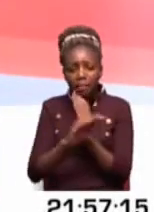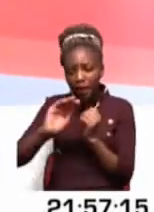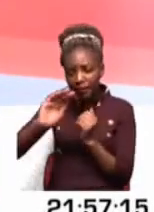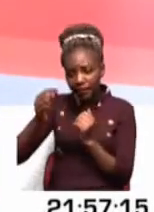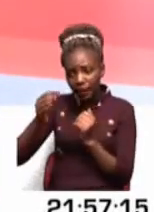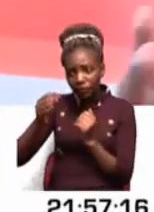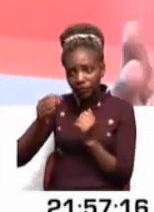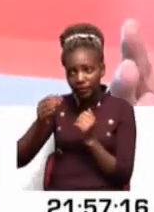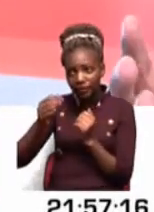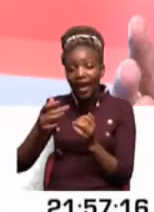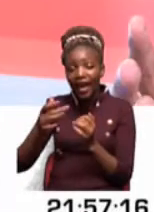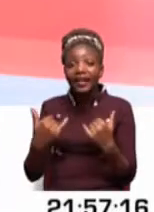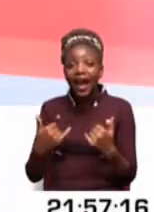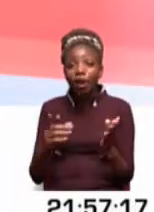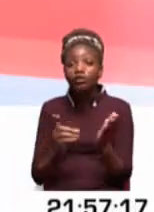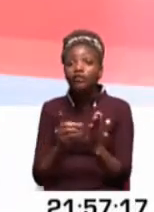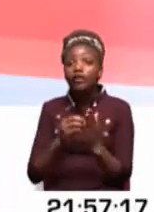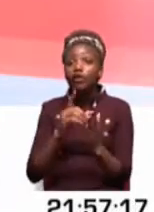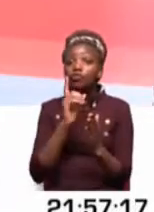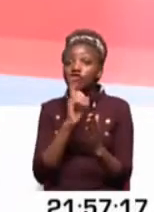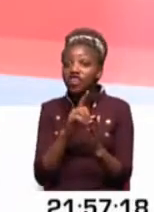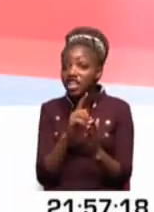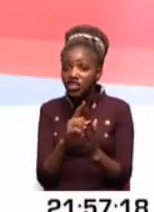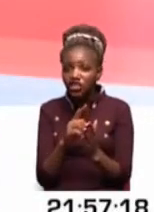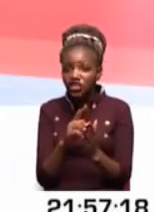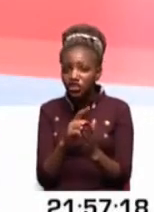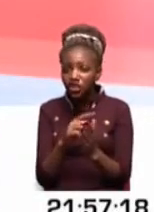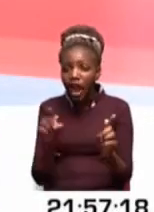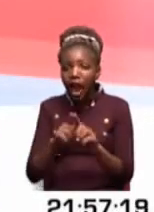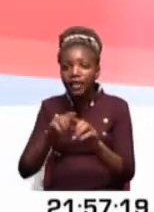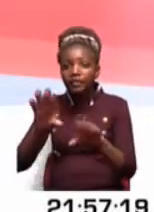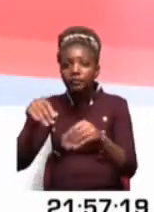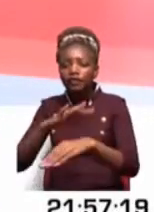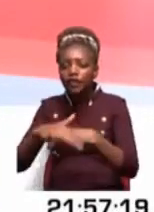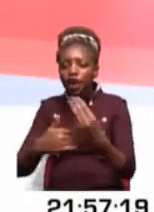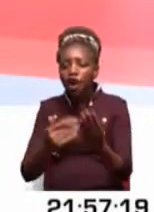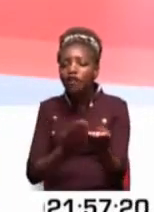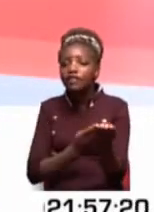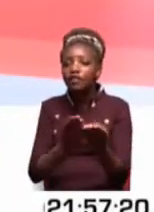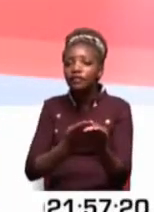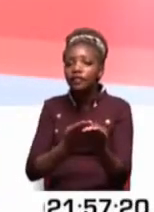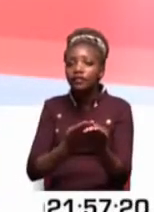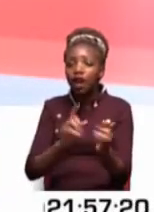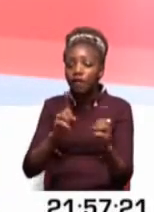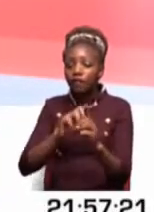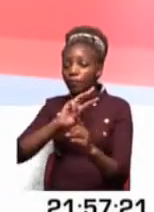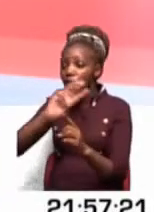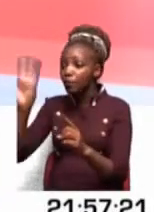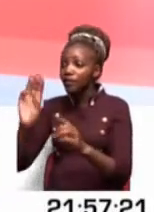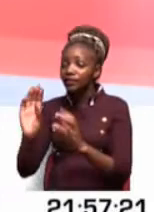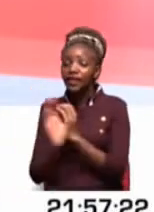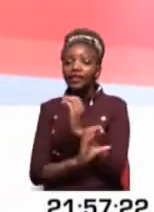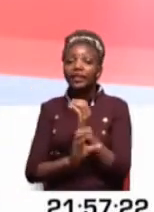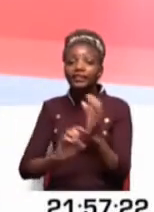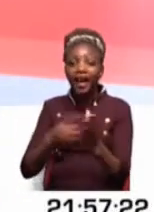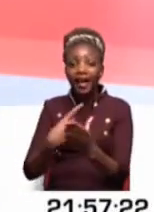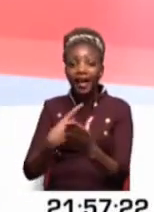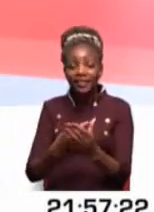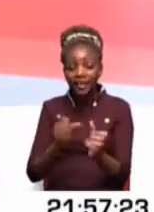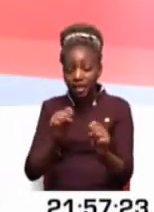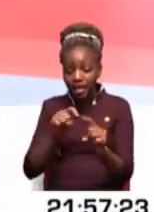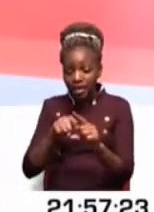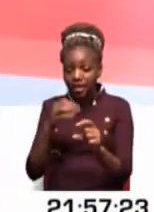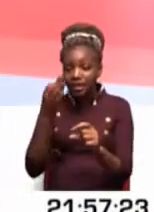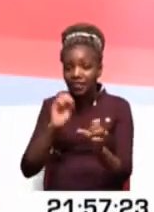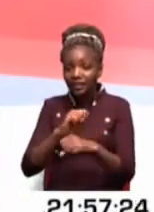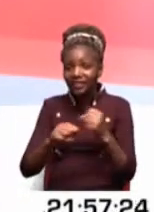are now developed towns offering all the things that are being offered in the west. Within 30 years, the country has been moved. Within